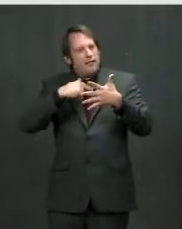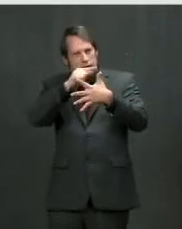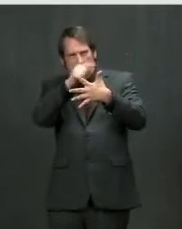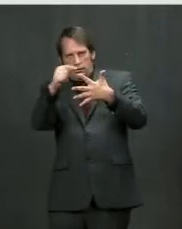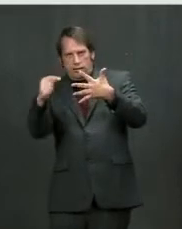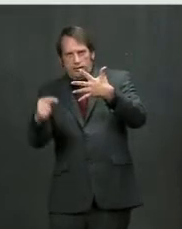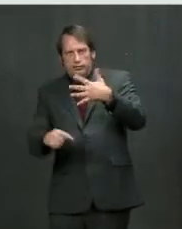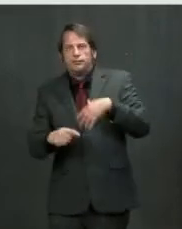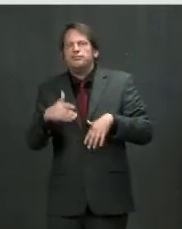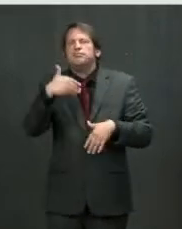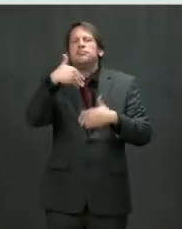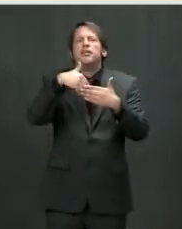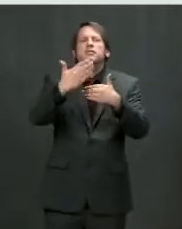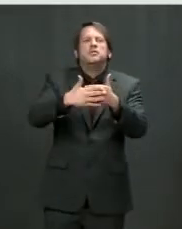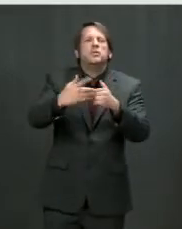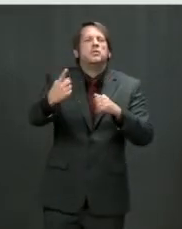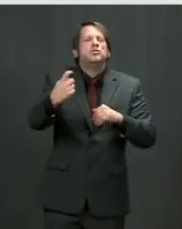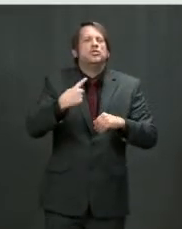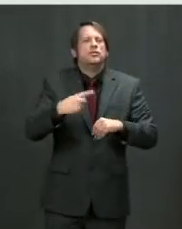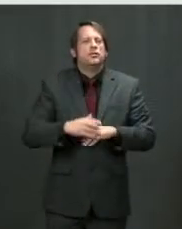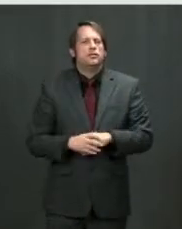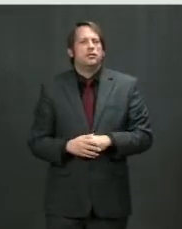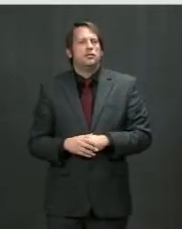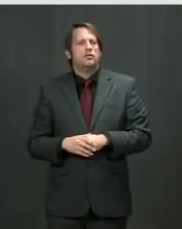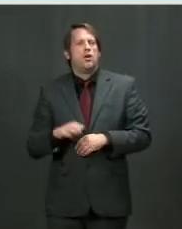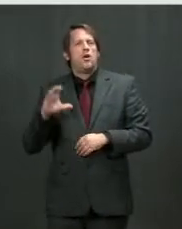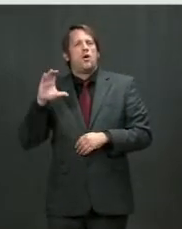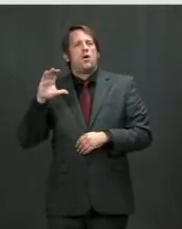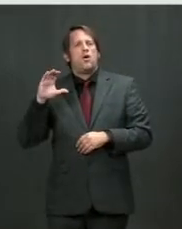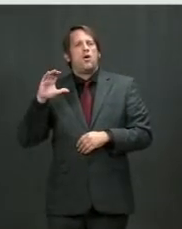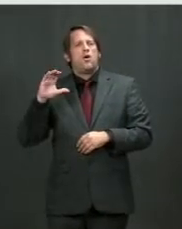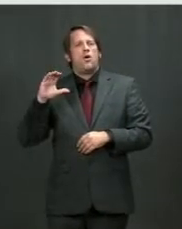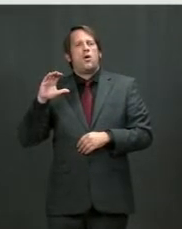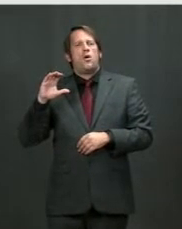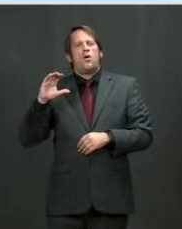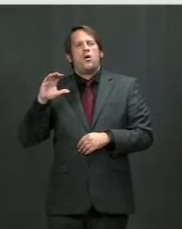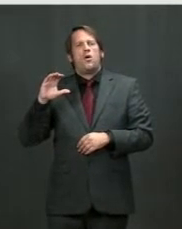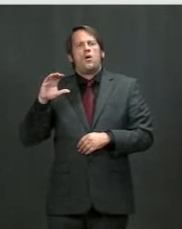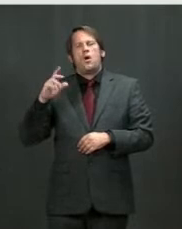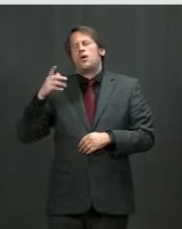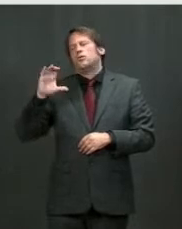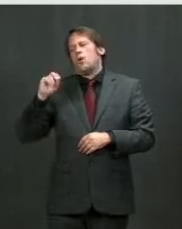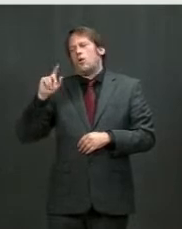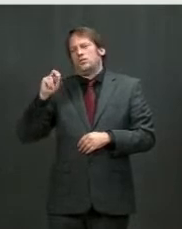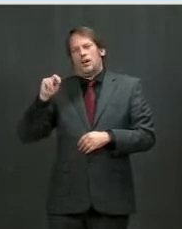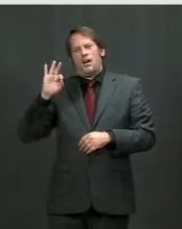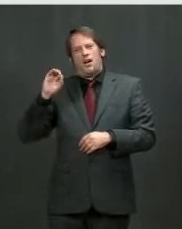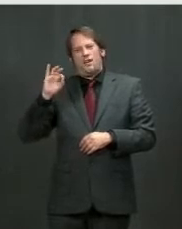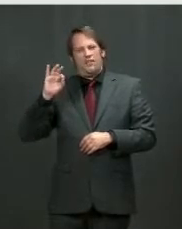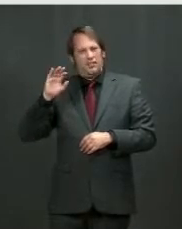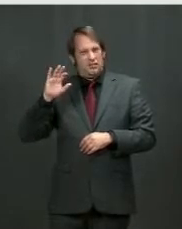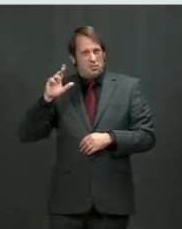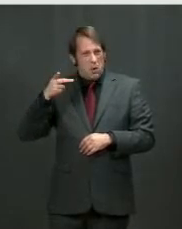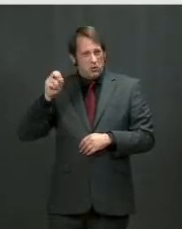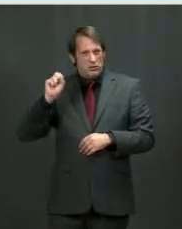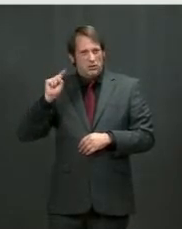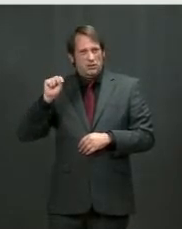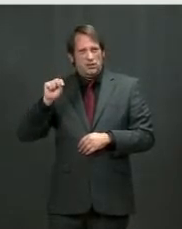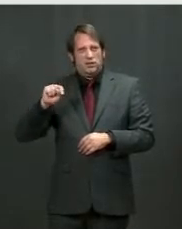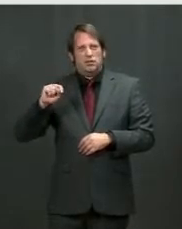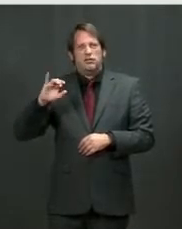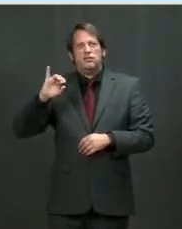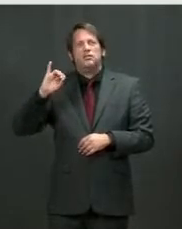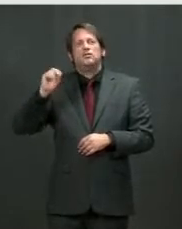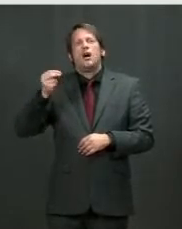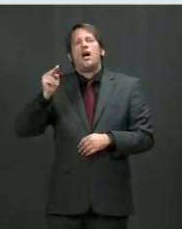Let's go to Jonathan Cohn at Huffington Post. Hi, thanks for taking my question. Actually, I have something of a follow-up on that because I also happen to be